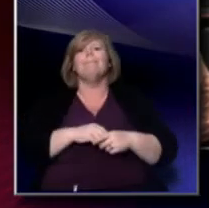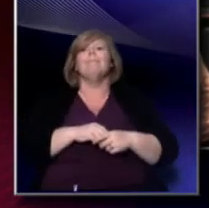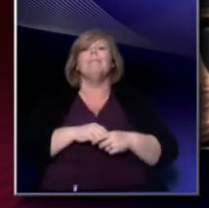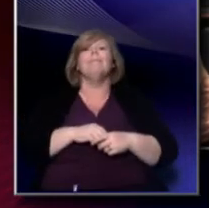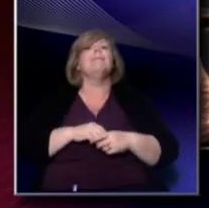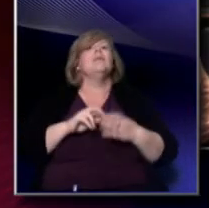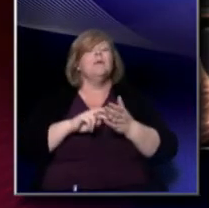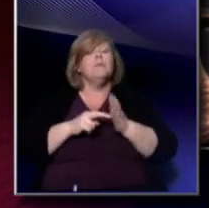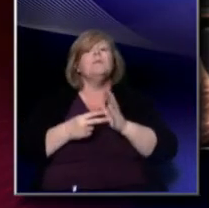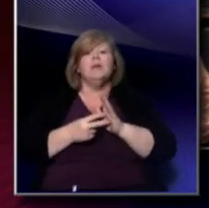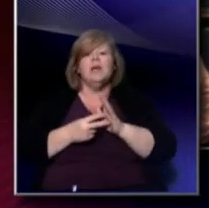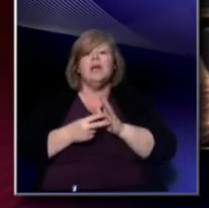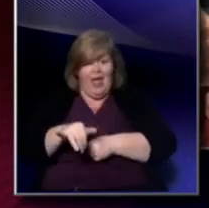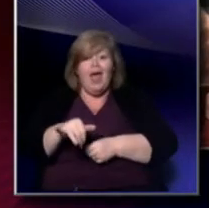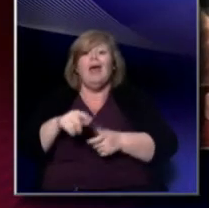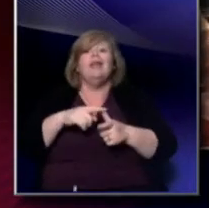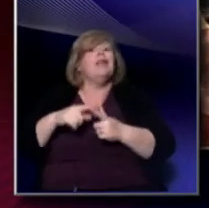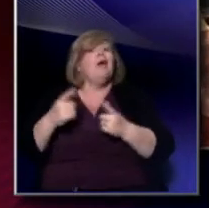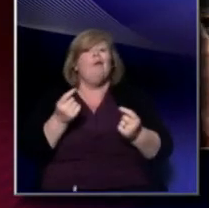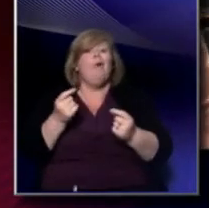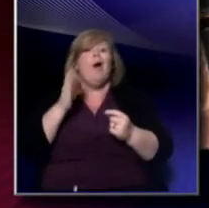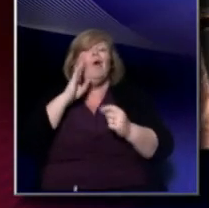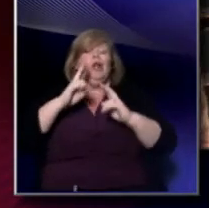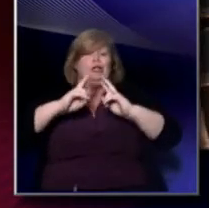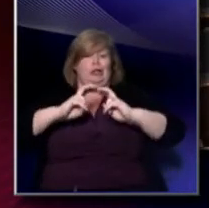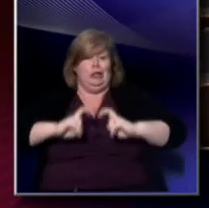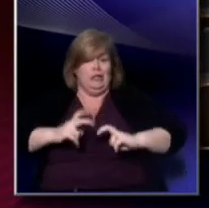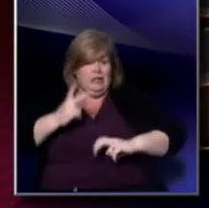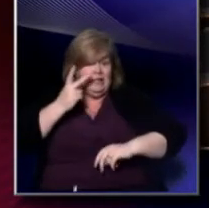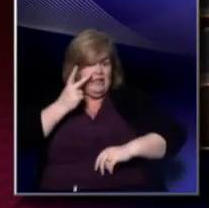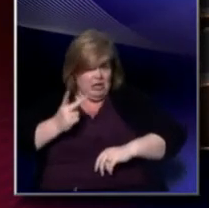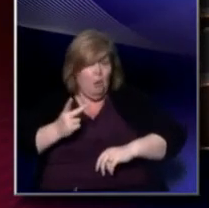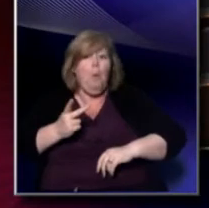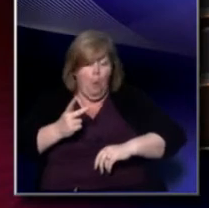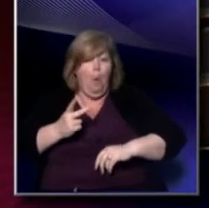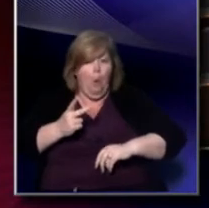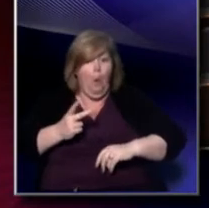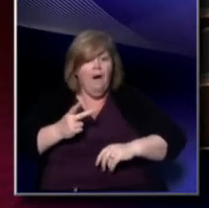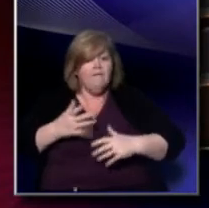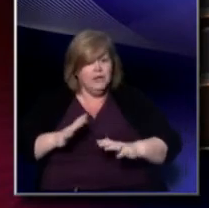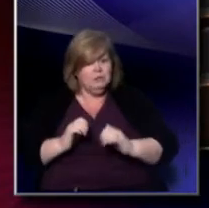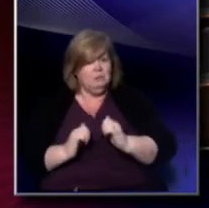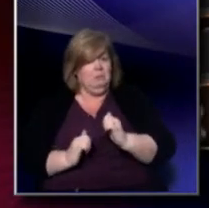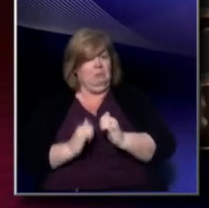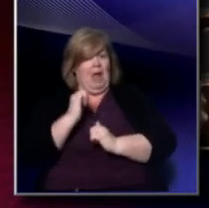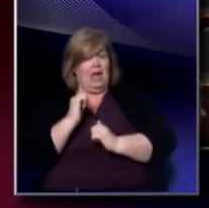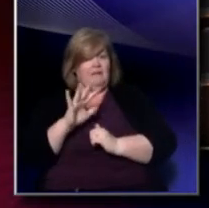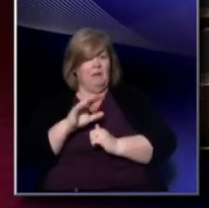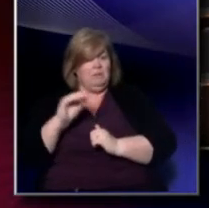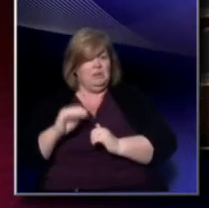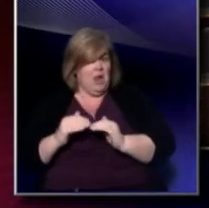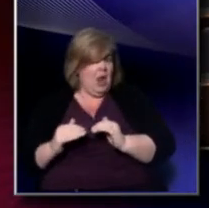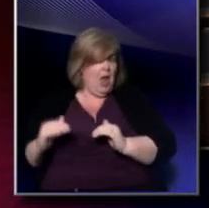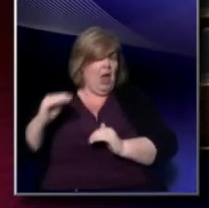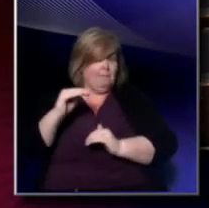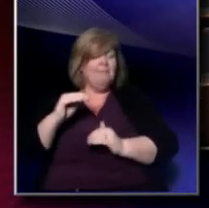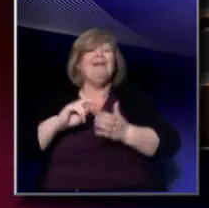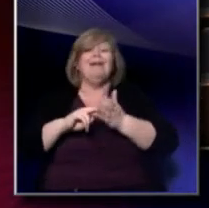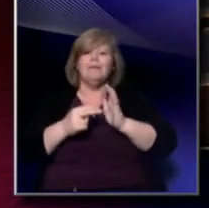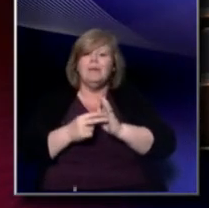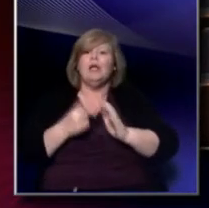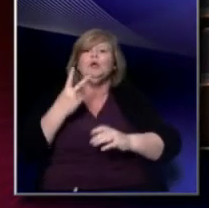in improvement for a mandatory where we are. If we are out of that bottom 5%, then we have 2 years